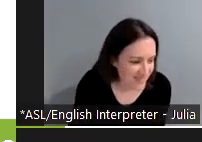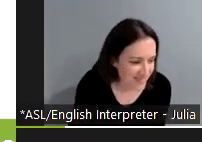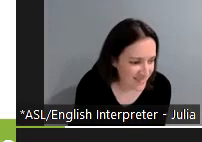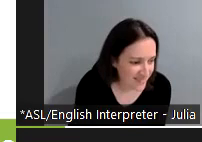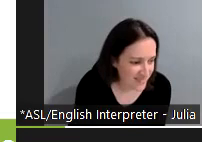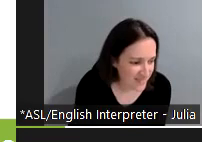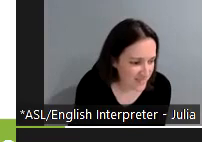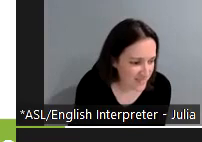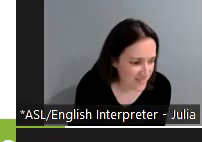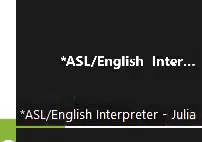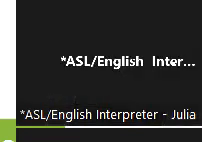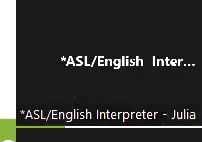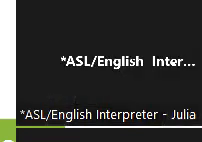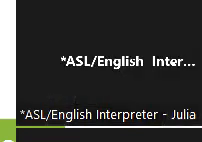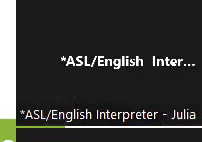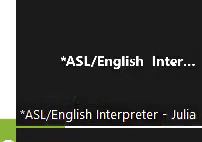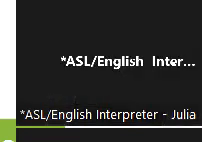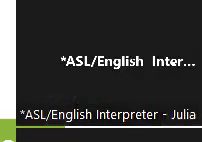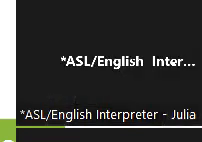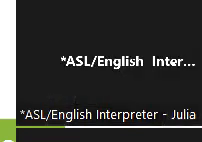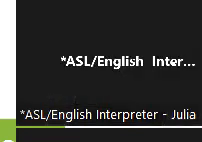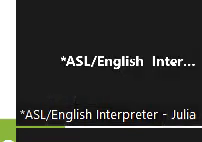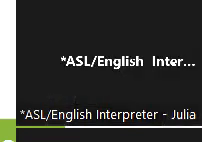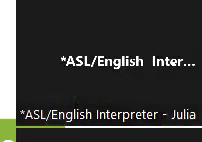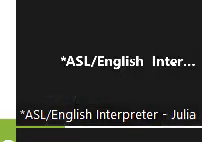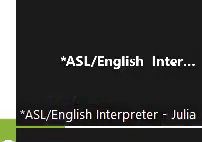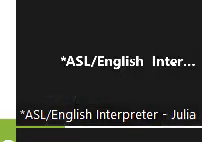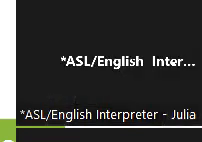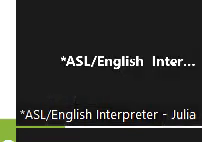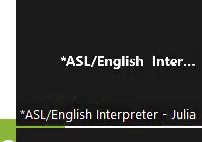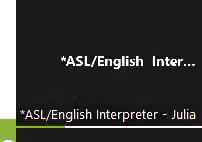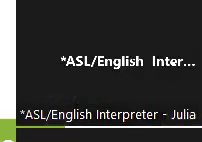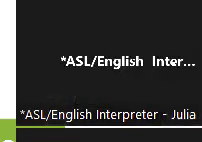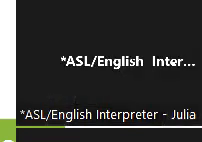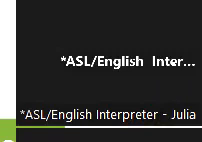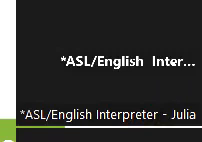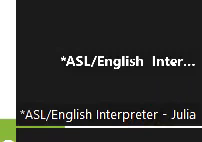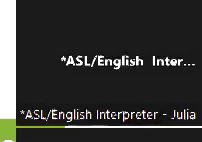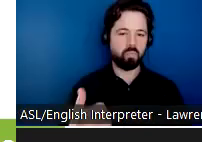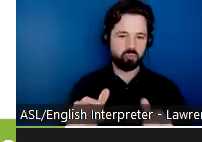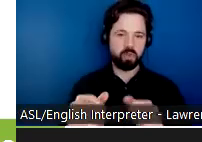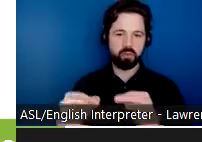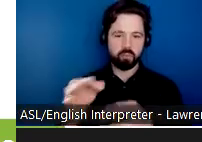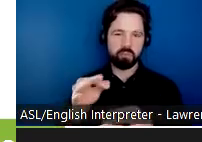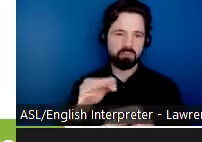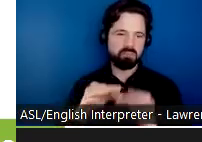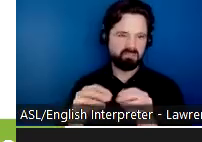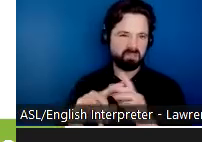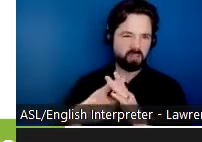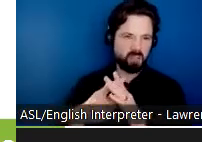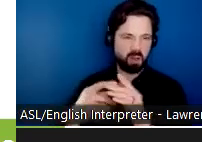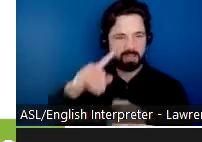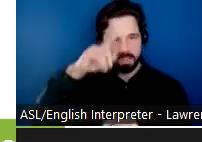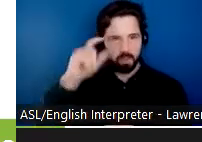folks, we received the interim final rule December 29th, and we're trying to implement summer 2024. So a lot